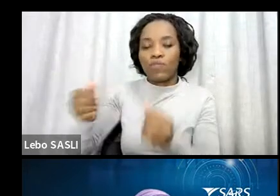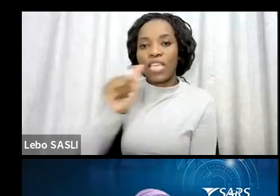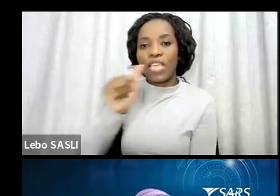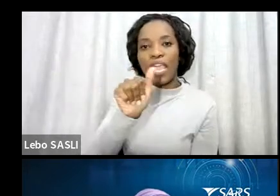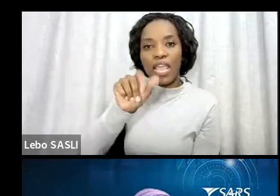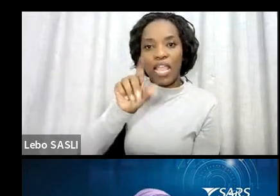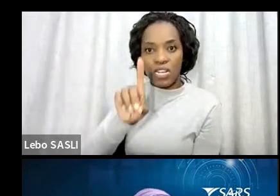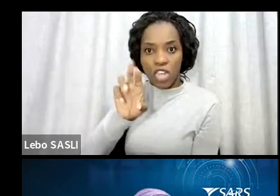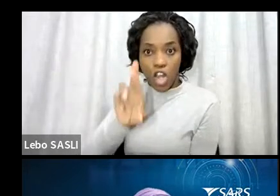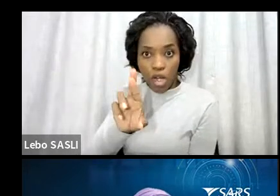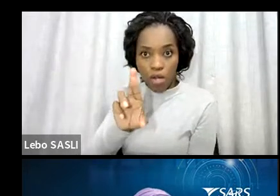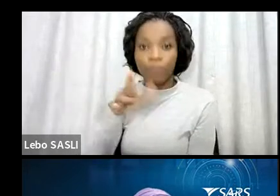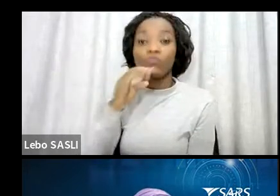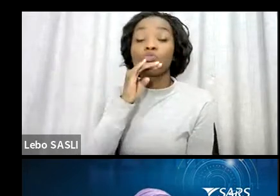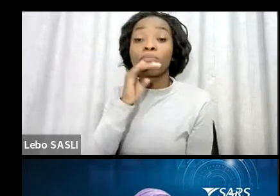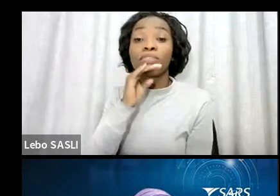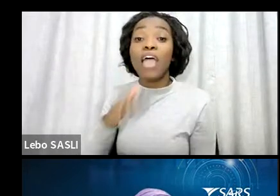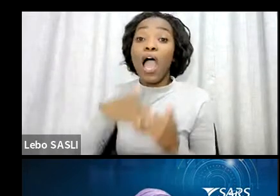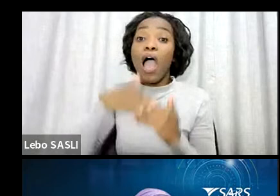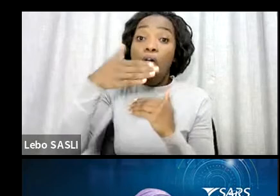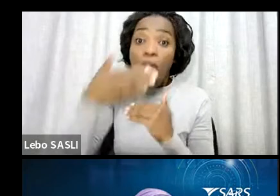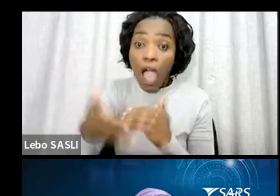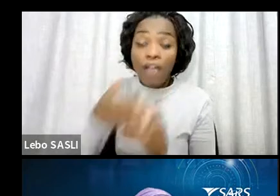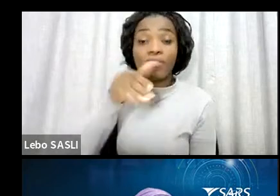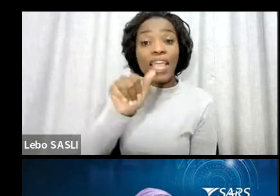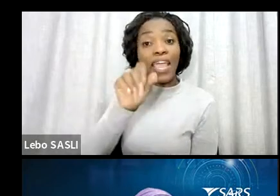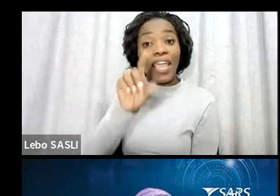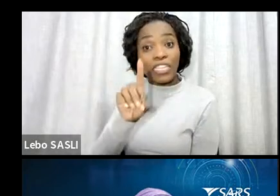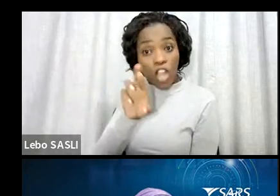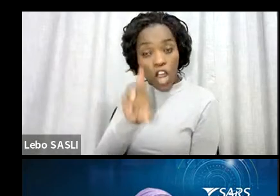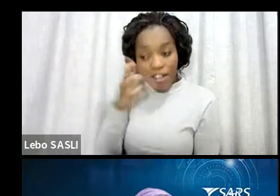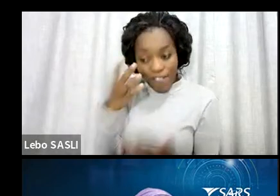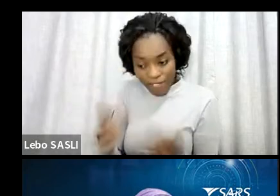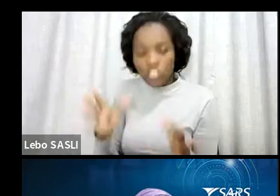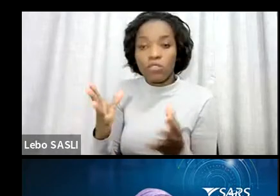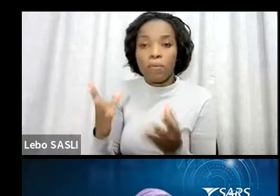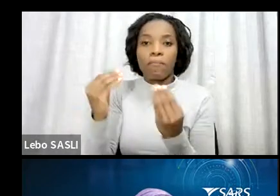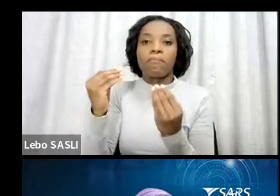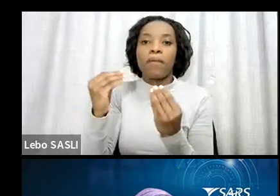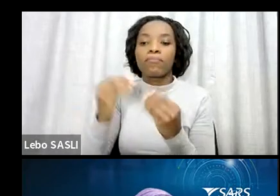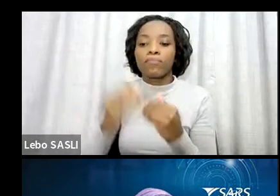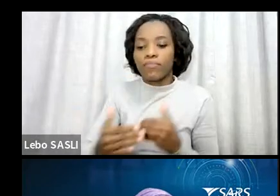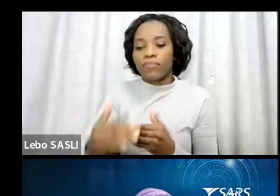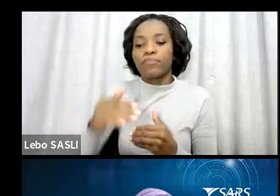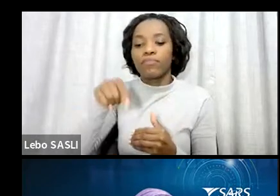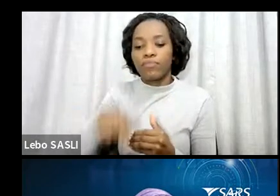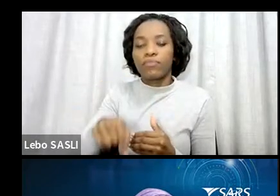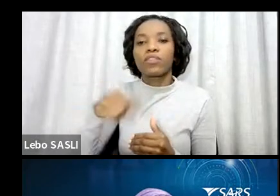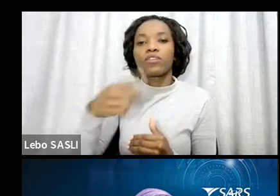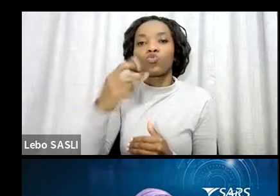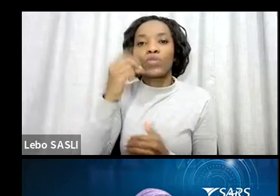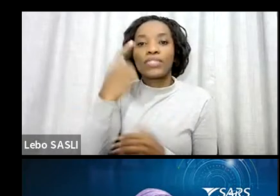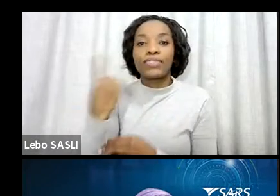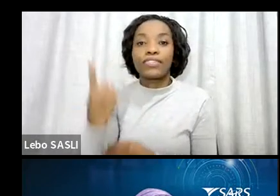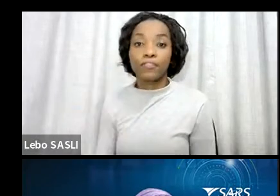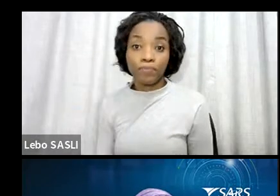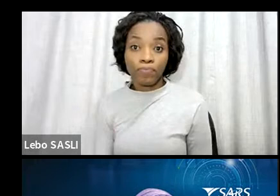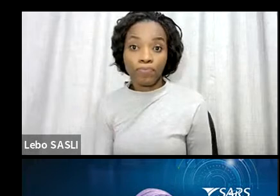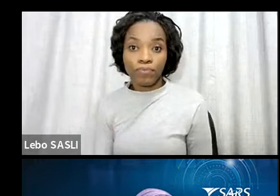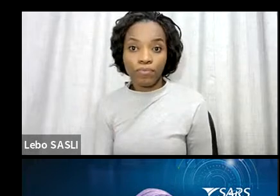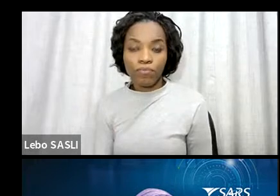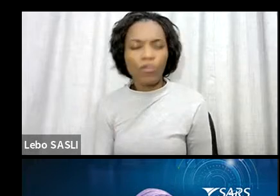after the ADR has been received. So anything that is